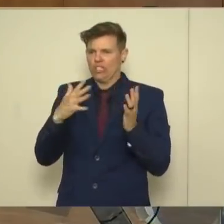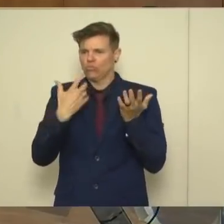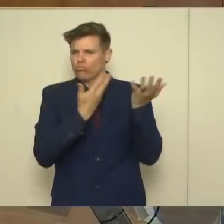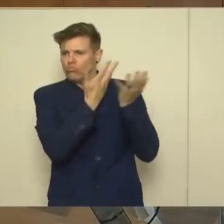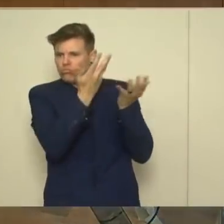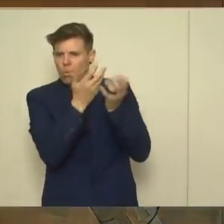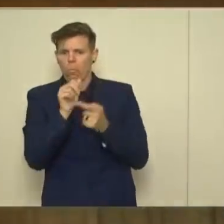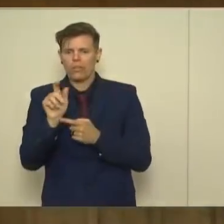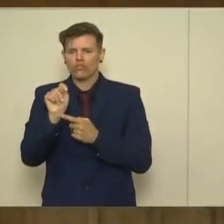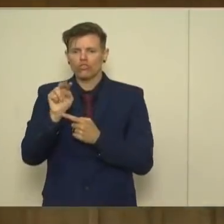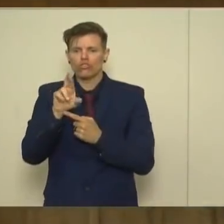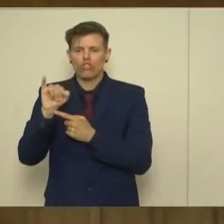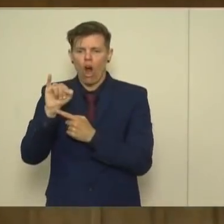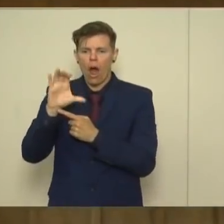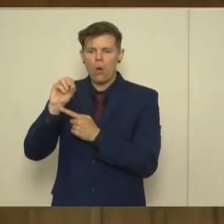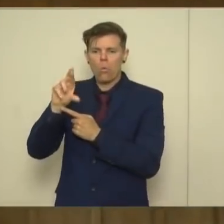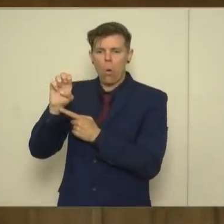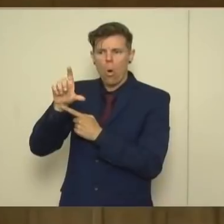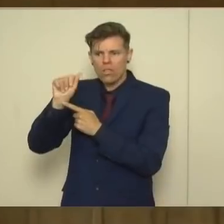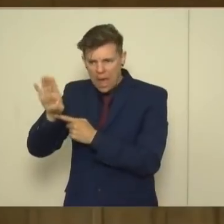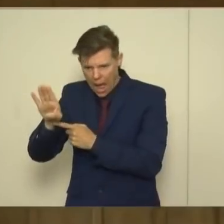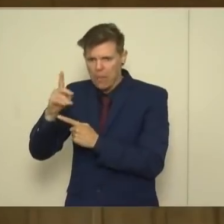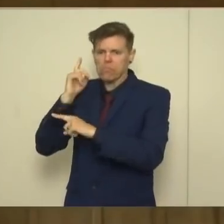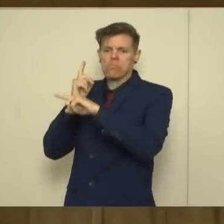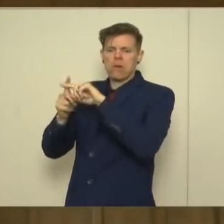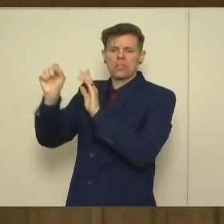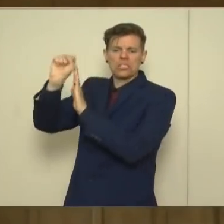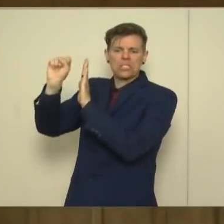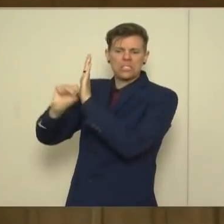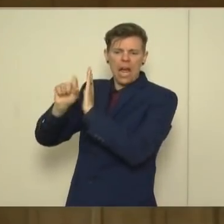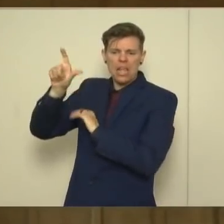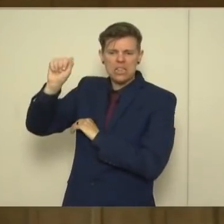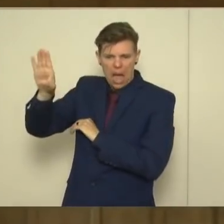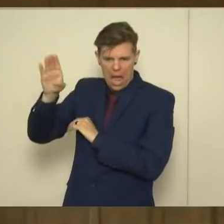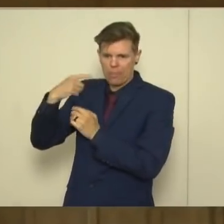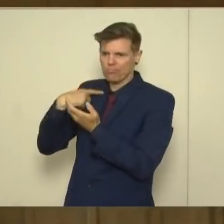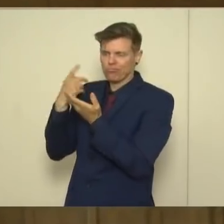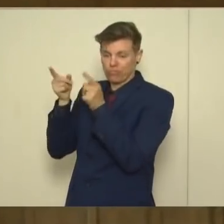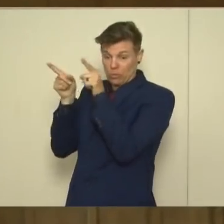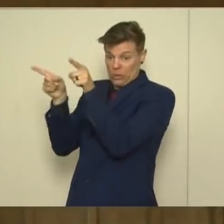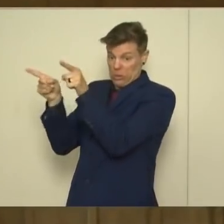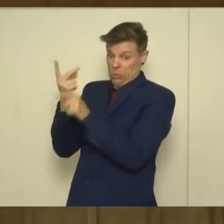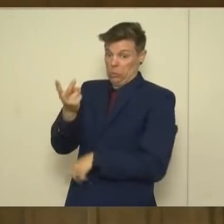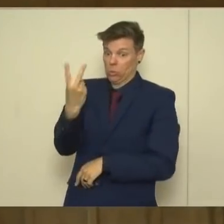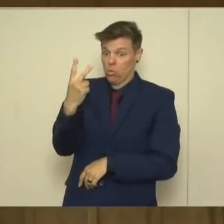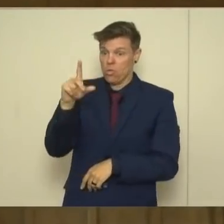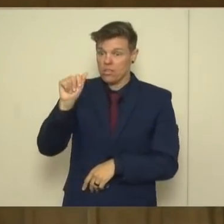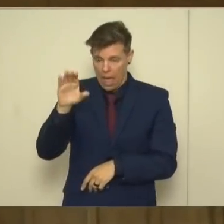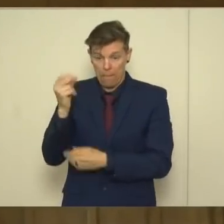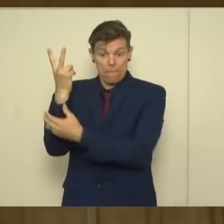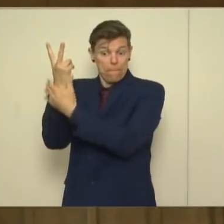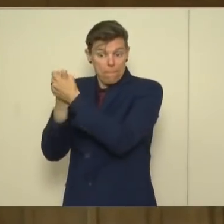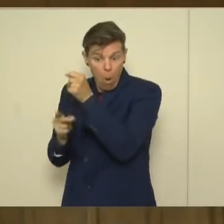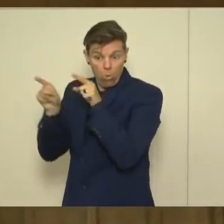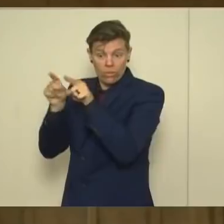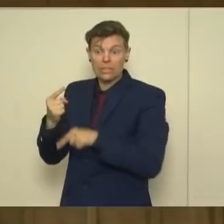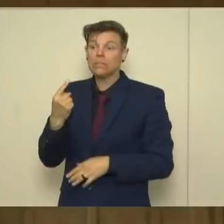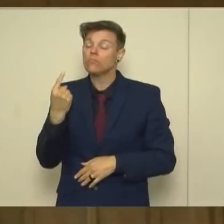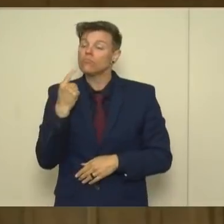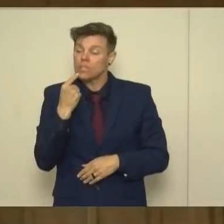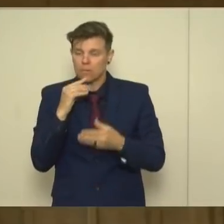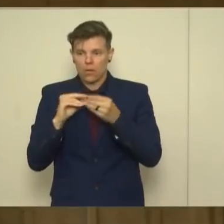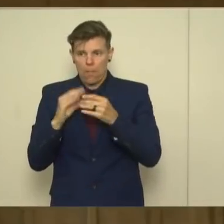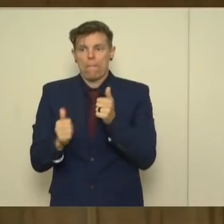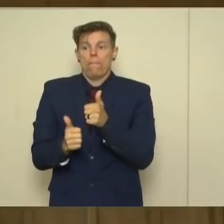state lab about it. They say the vast majority of folks who are tested positive in New Mexico have a CT score